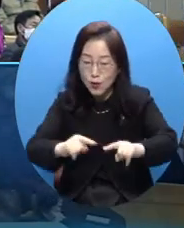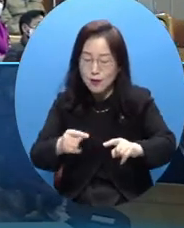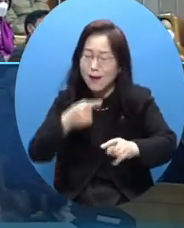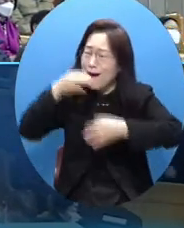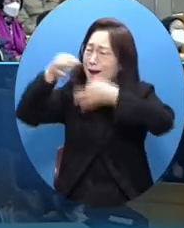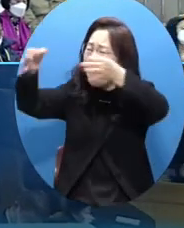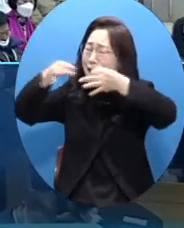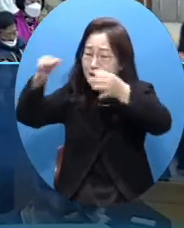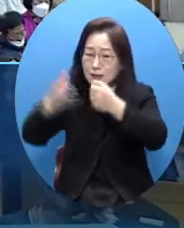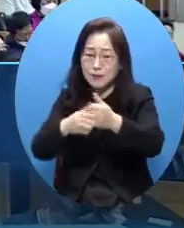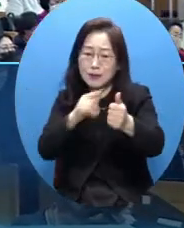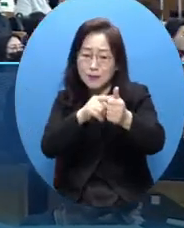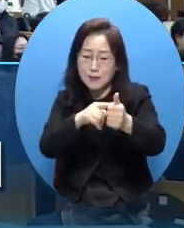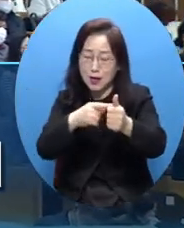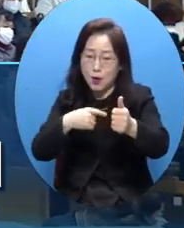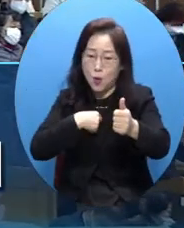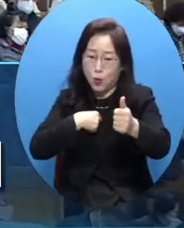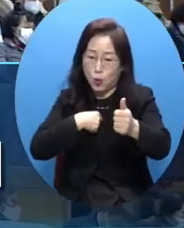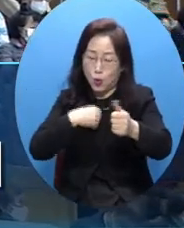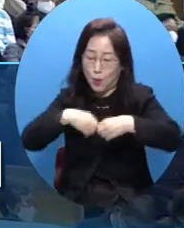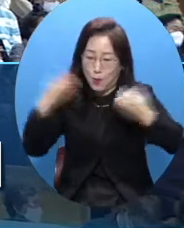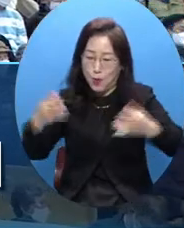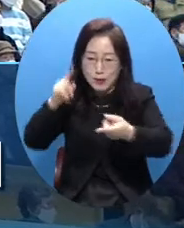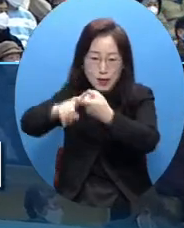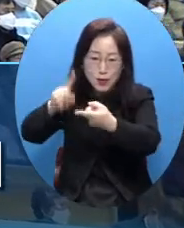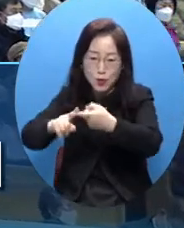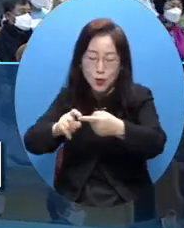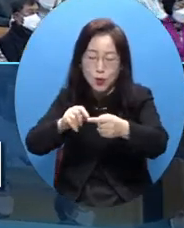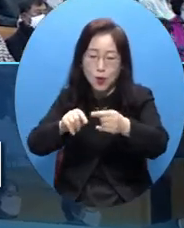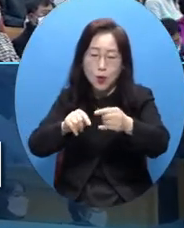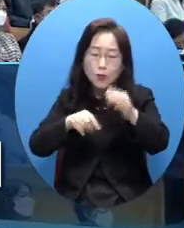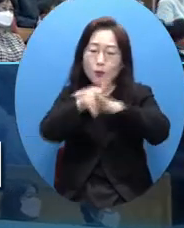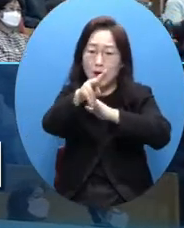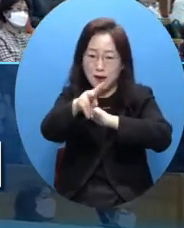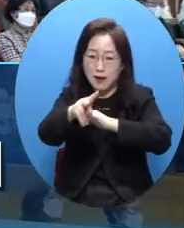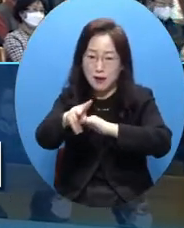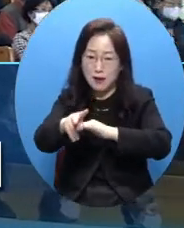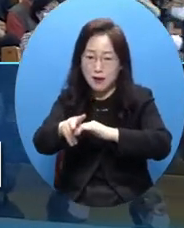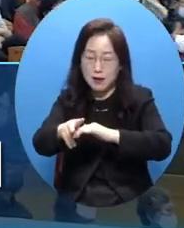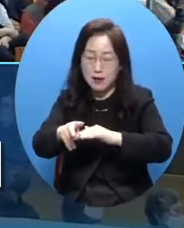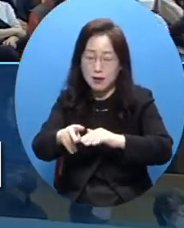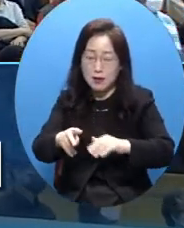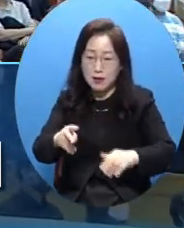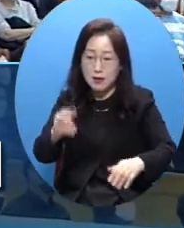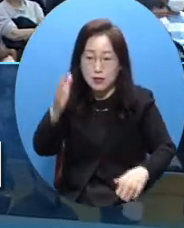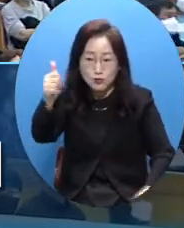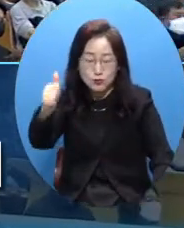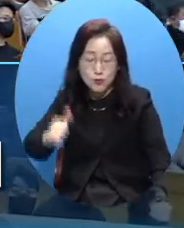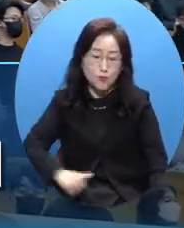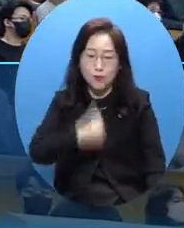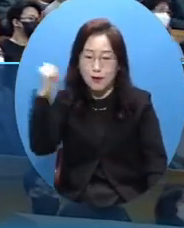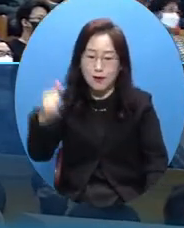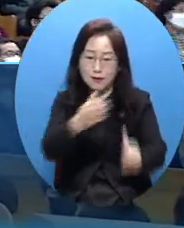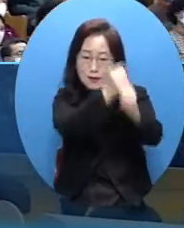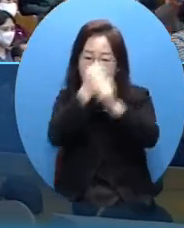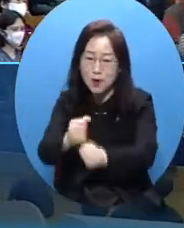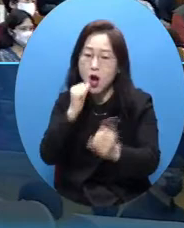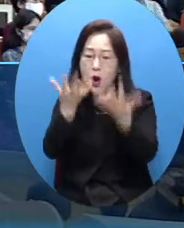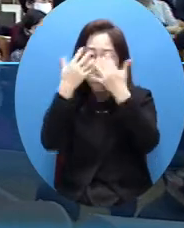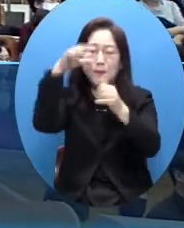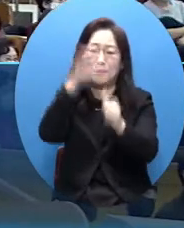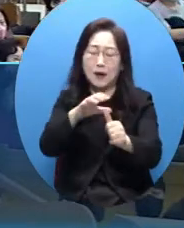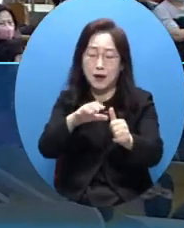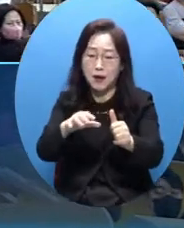me but as soon as I screamed for him he left his clock besides me and ran out of the house Joseph missed Master took him and put in the prison